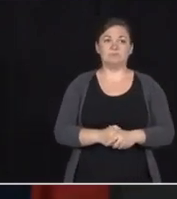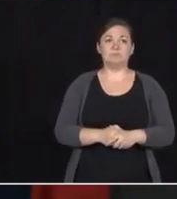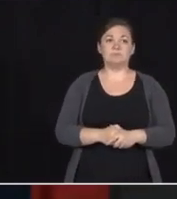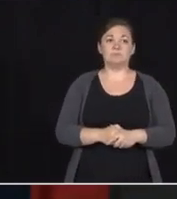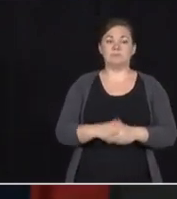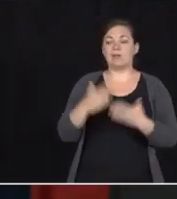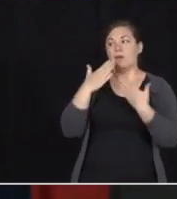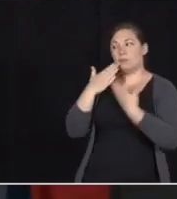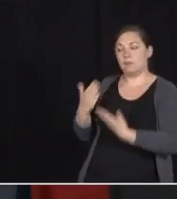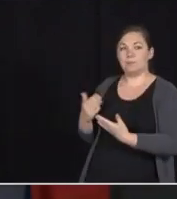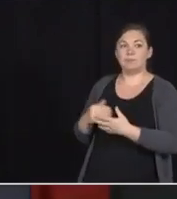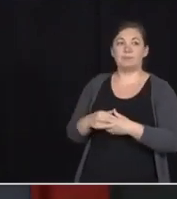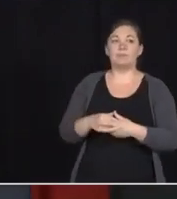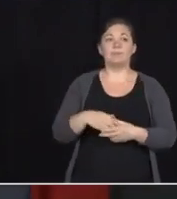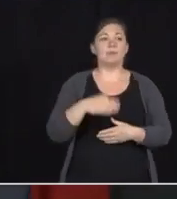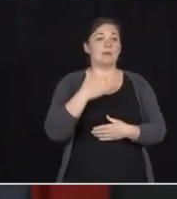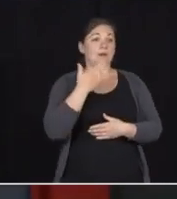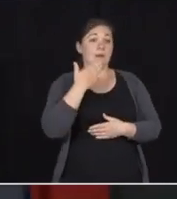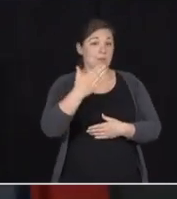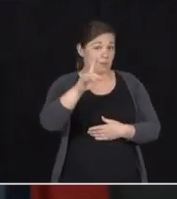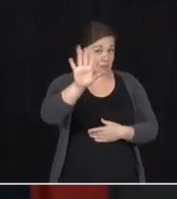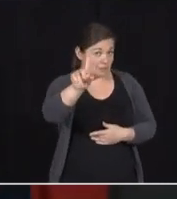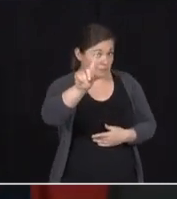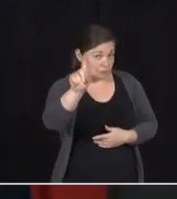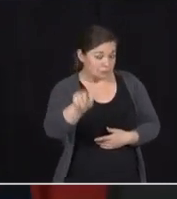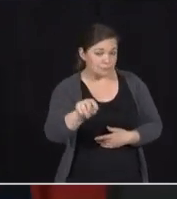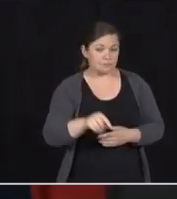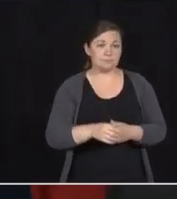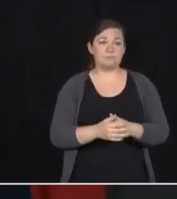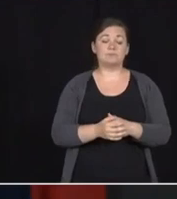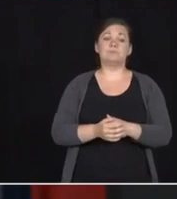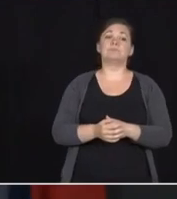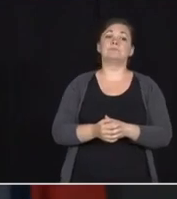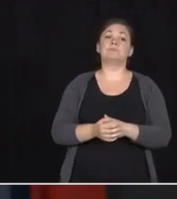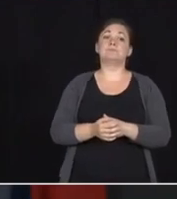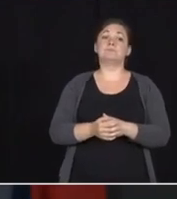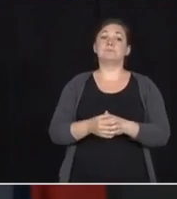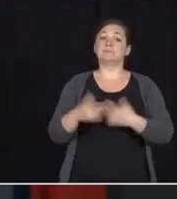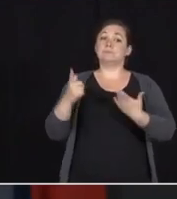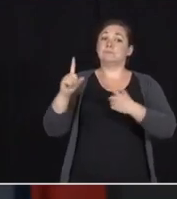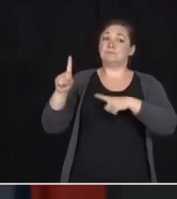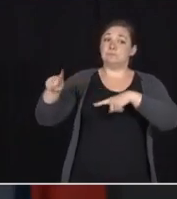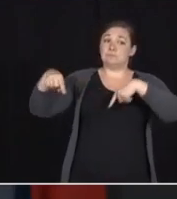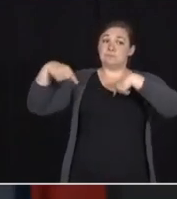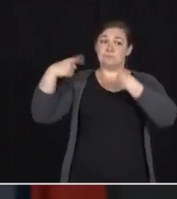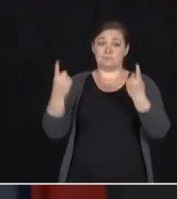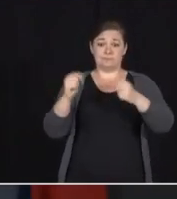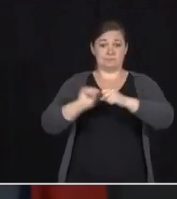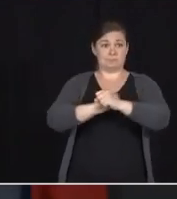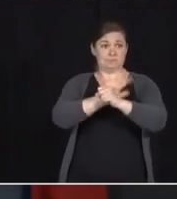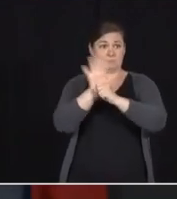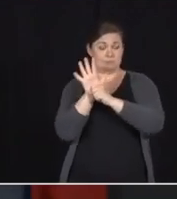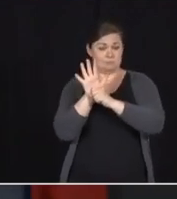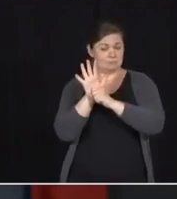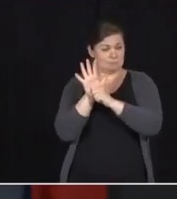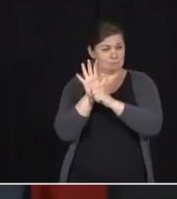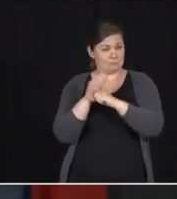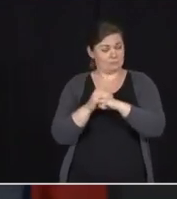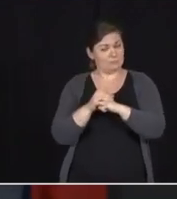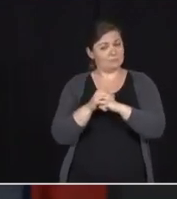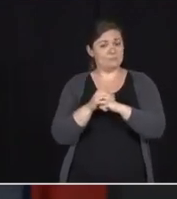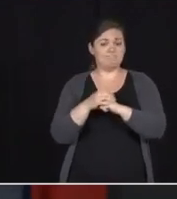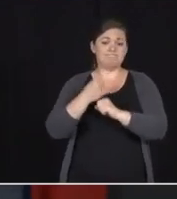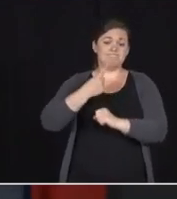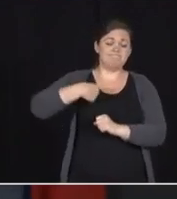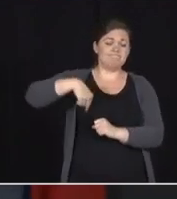Thank you for the question, Brian. And I have to recognize that, you know, since this pandemic, we've really been looking towards, you know,